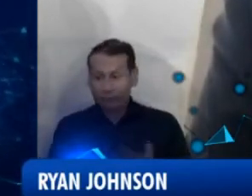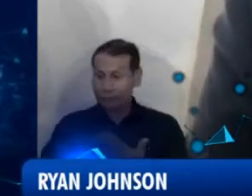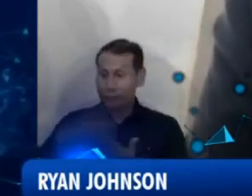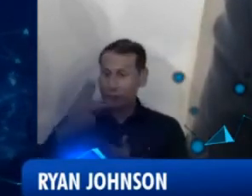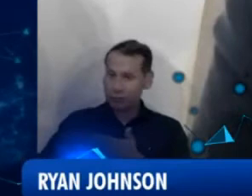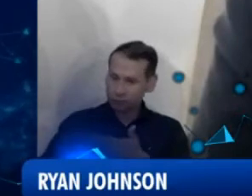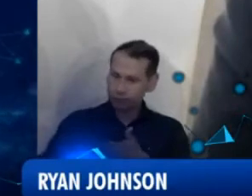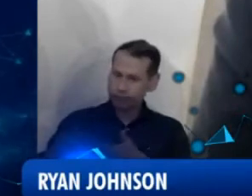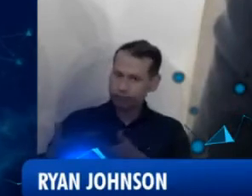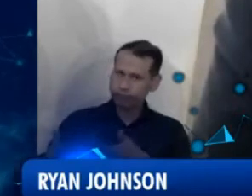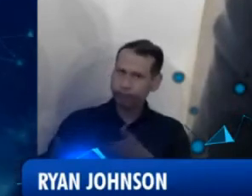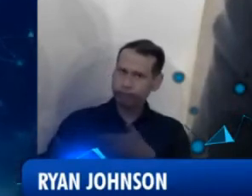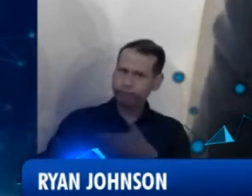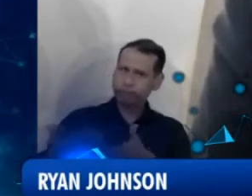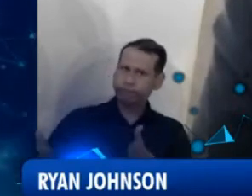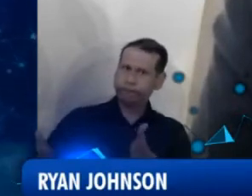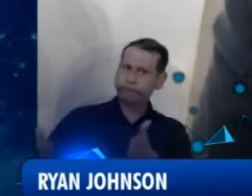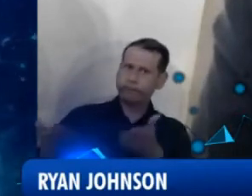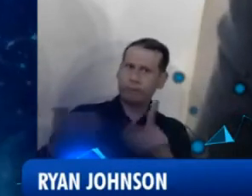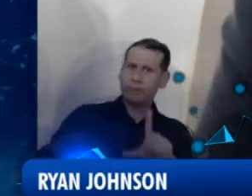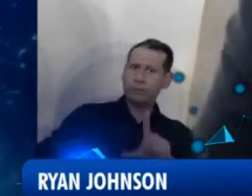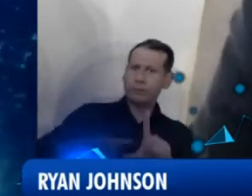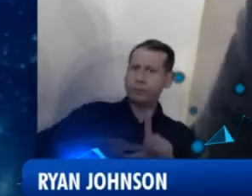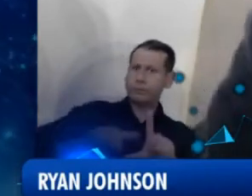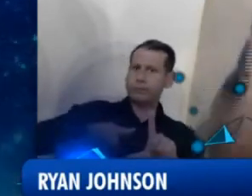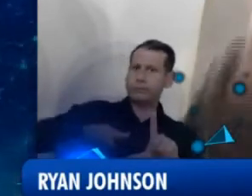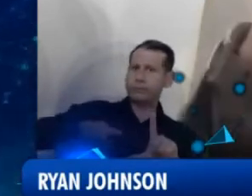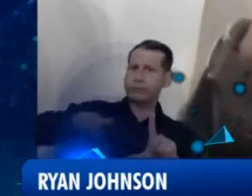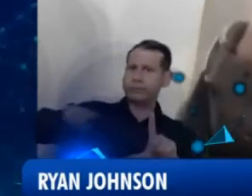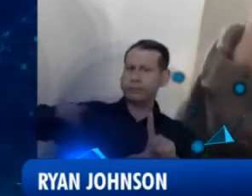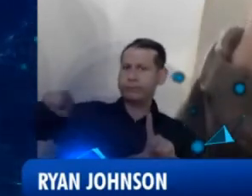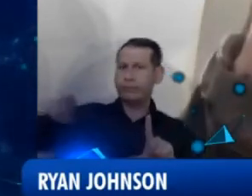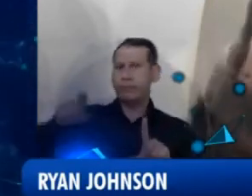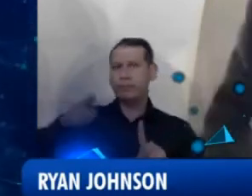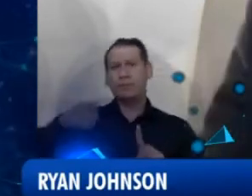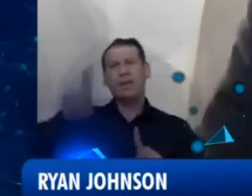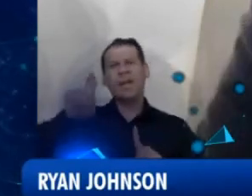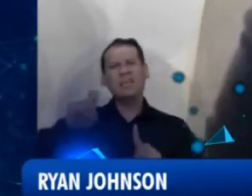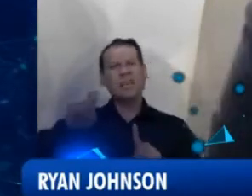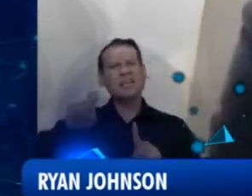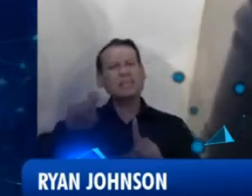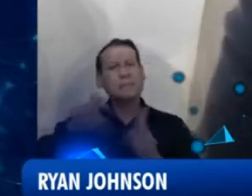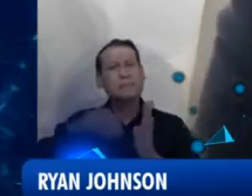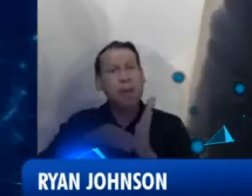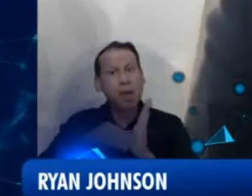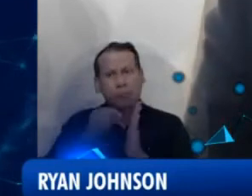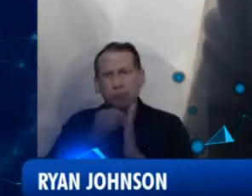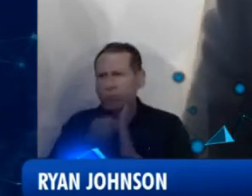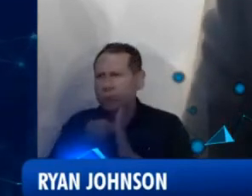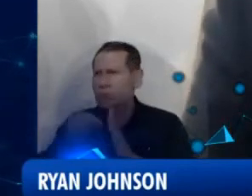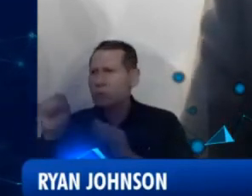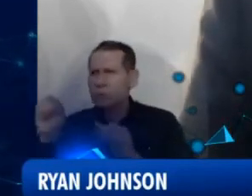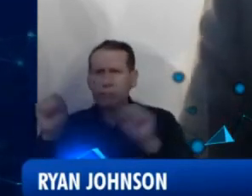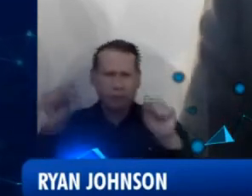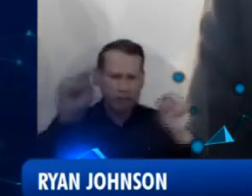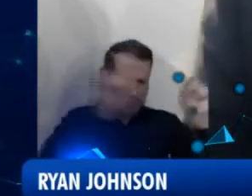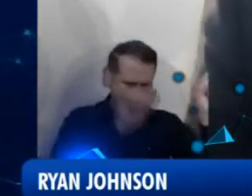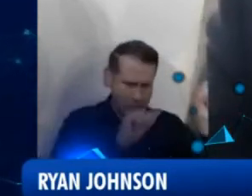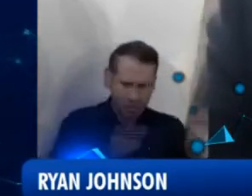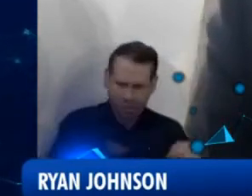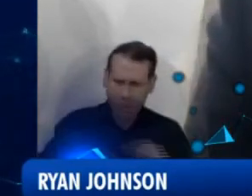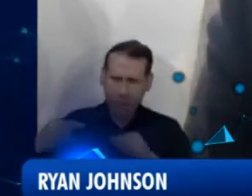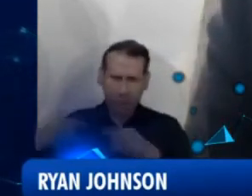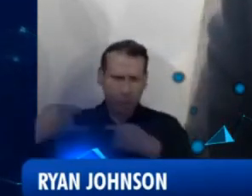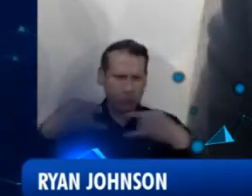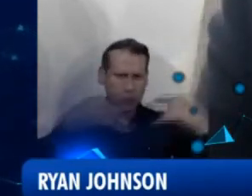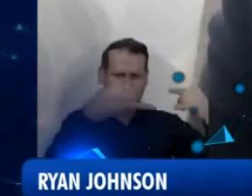around 16,000 points throughout the country, in each state of the country. In less than 2 years, we're